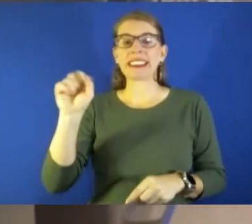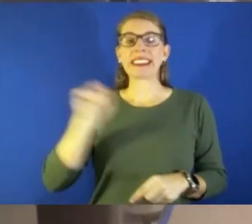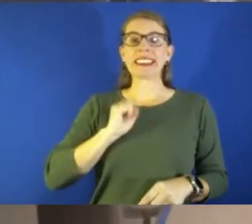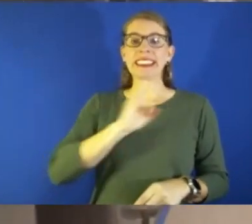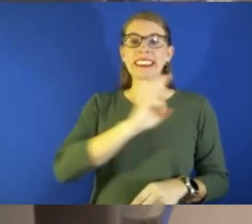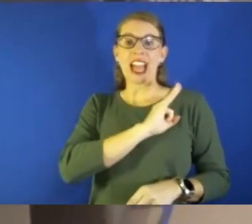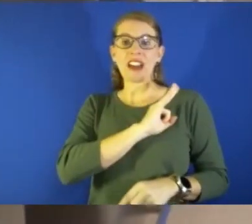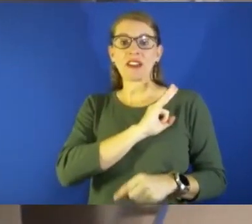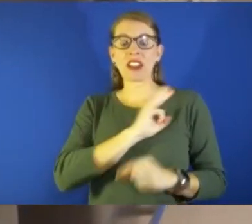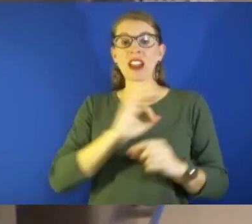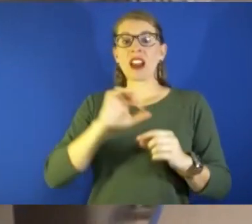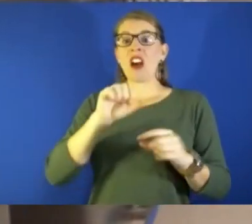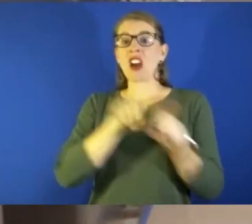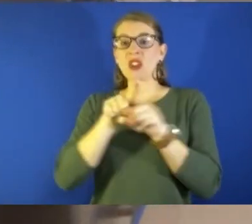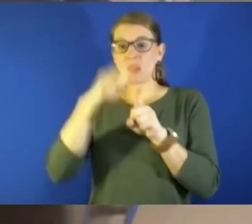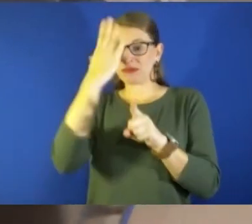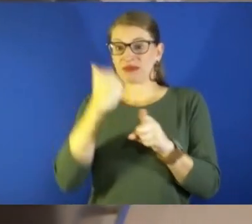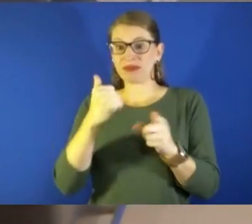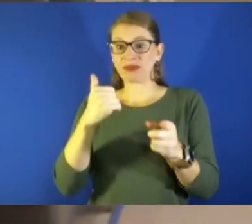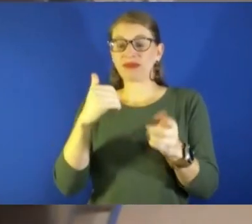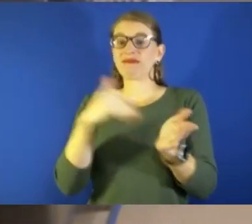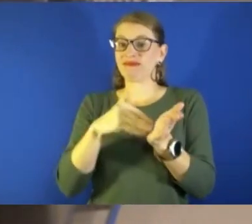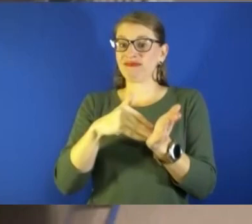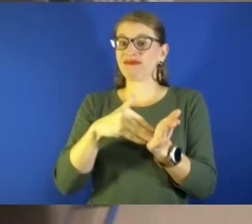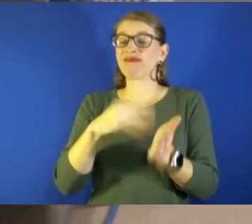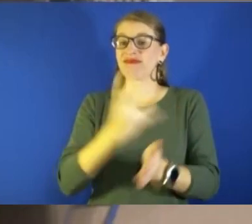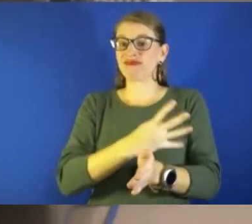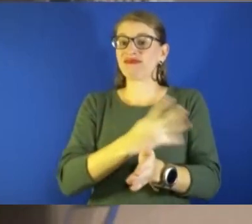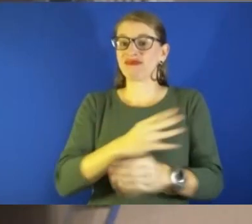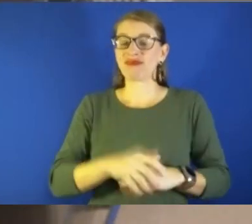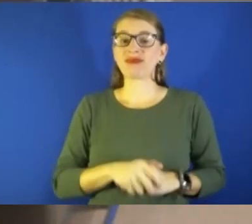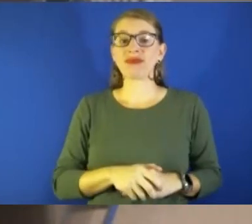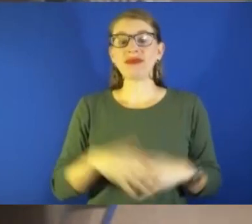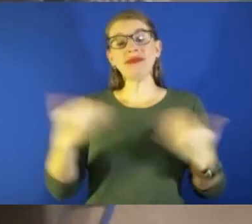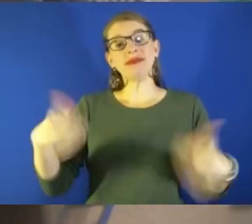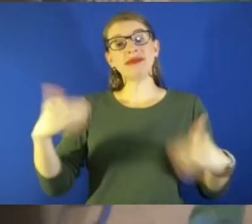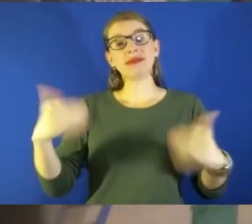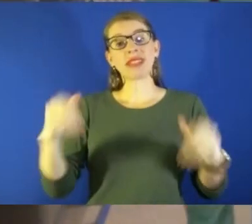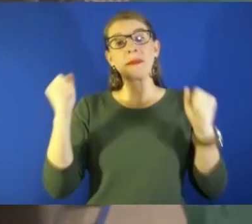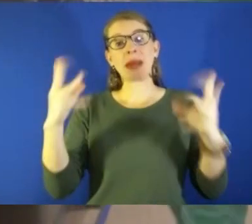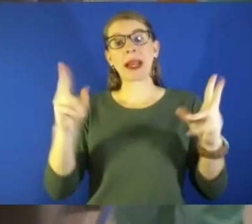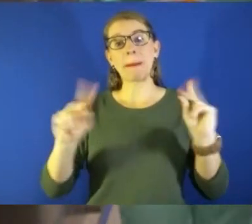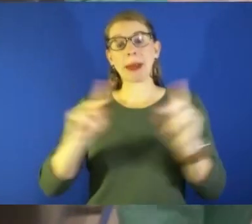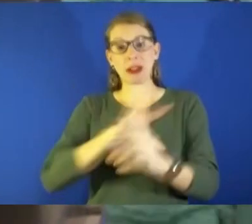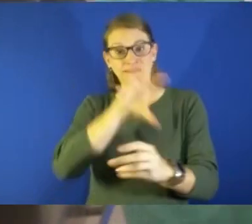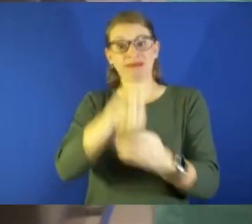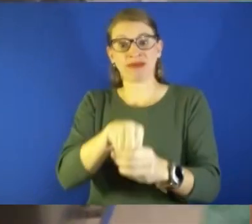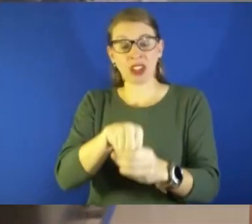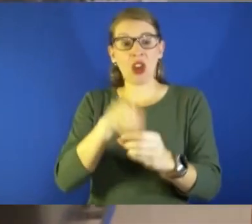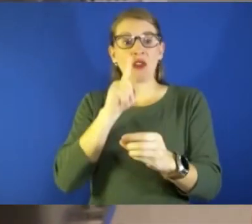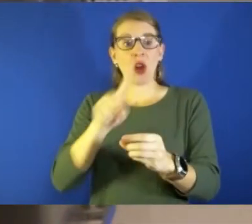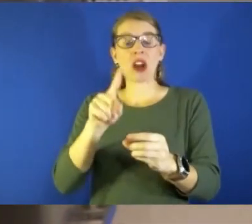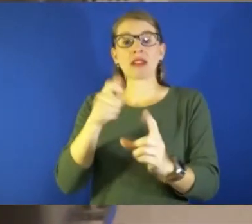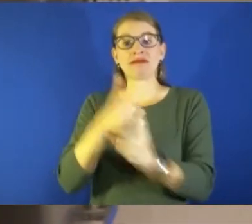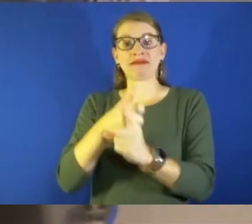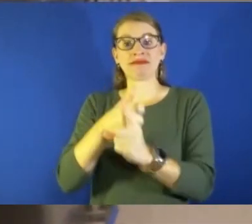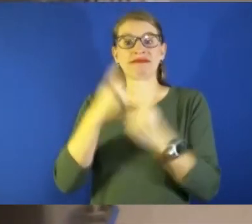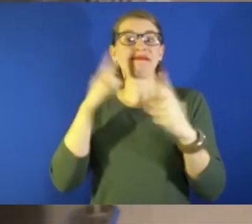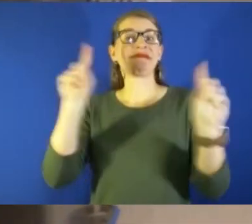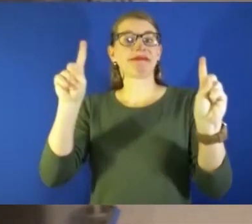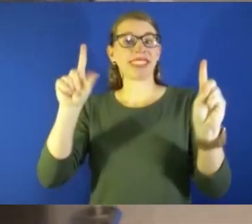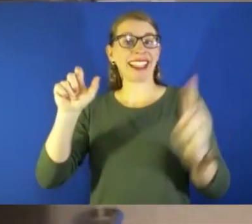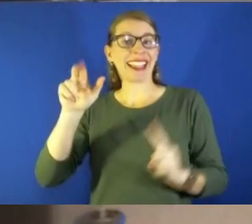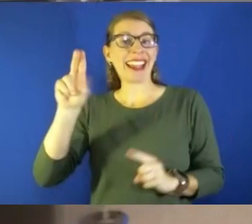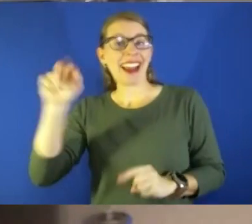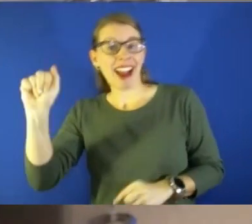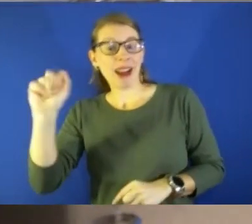purpose of this is to perform this cutting-edge procedure that will make it so much more possible for Leanna, our patient Leanna, to get back